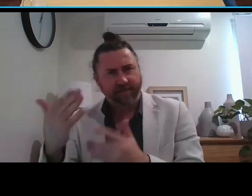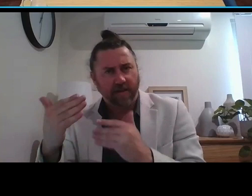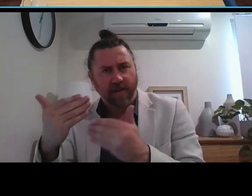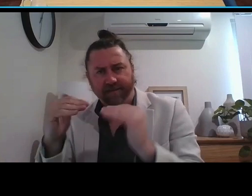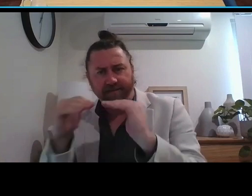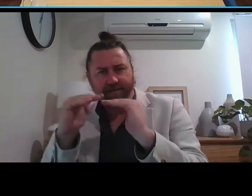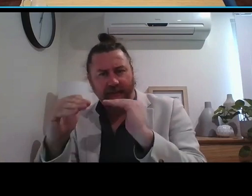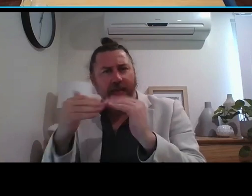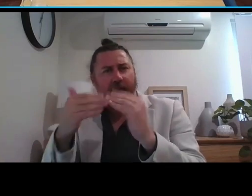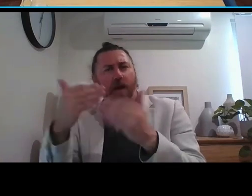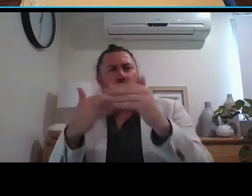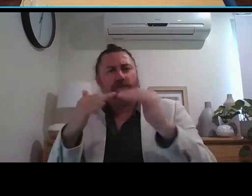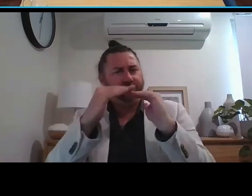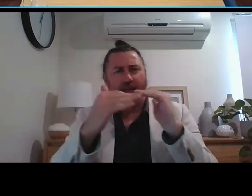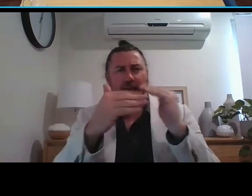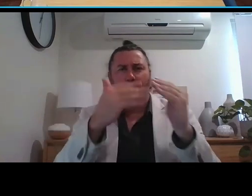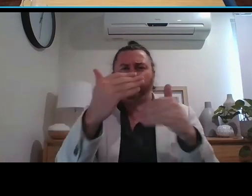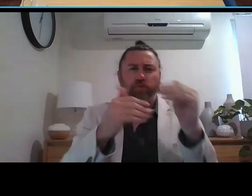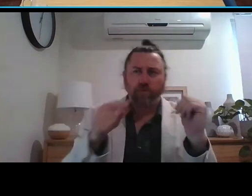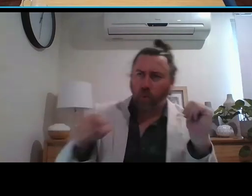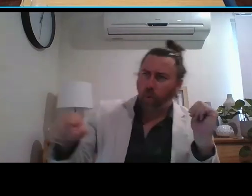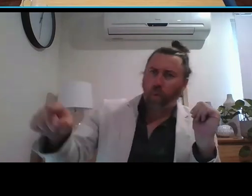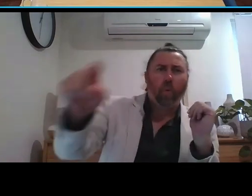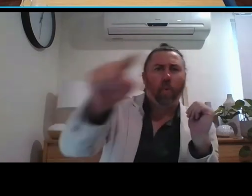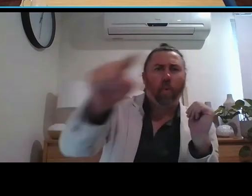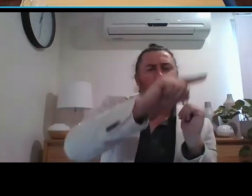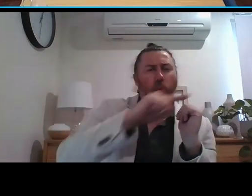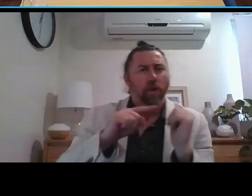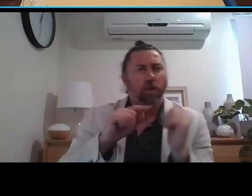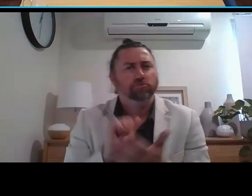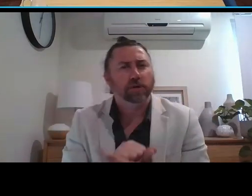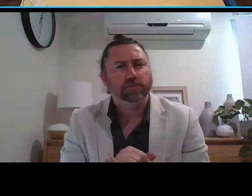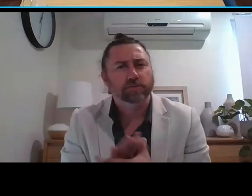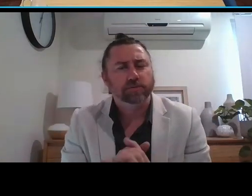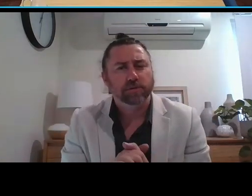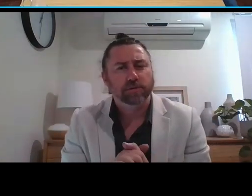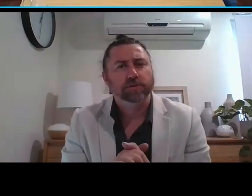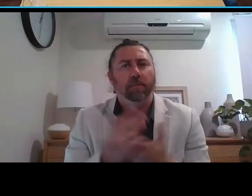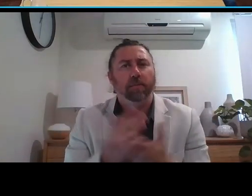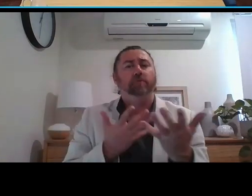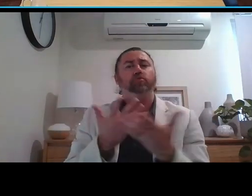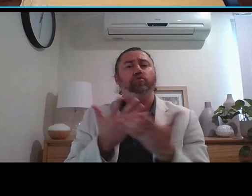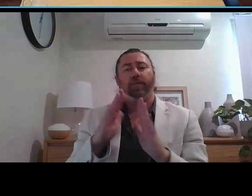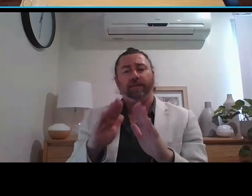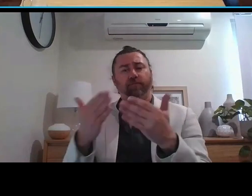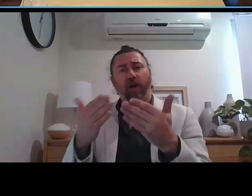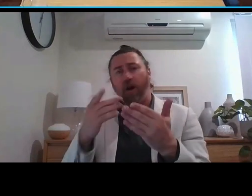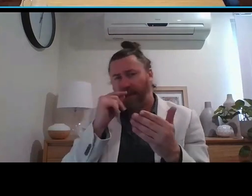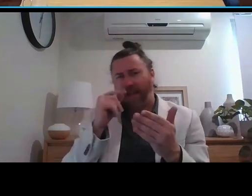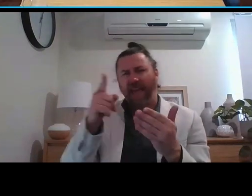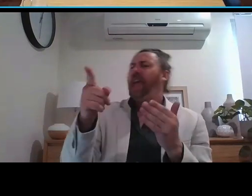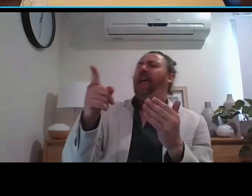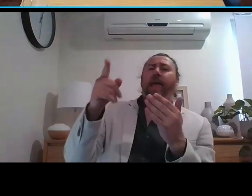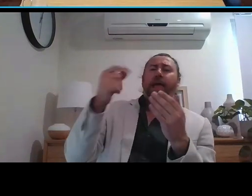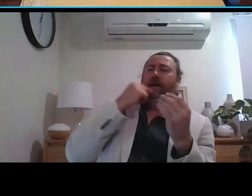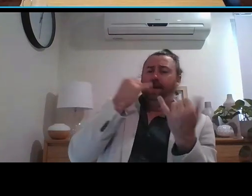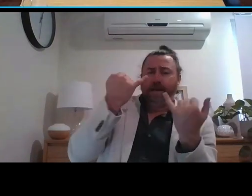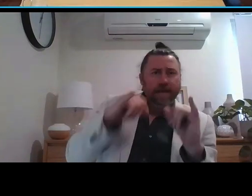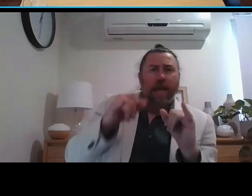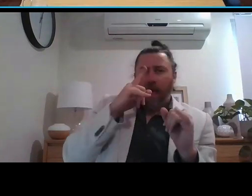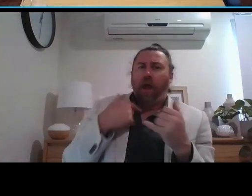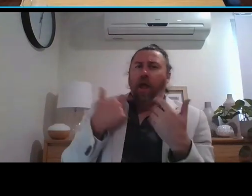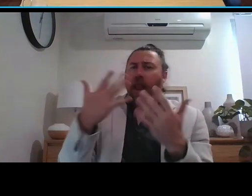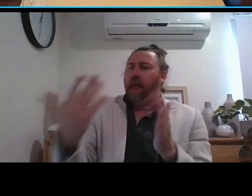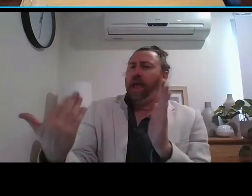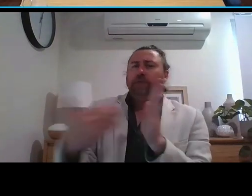decisions. And this can include opportunities to provide for providers to provide additional advice and evidence to decision makers.